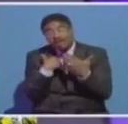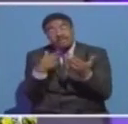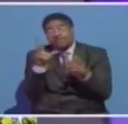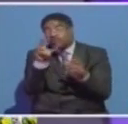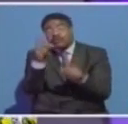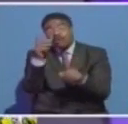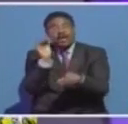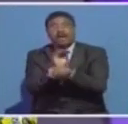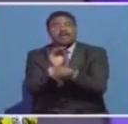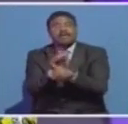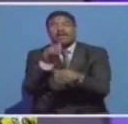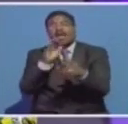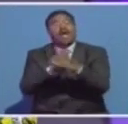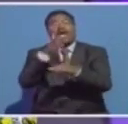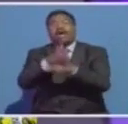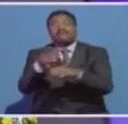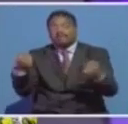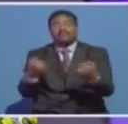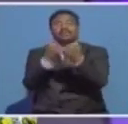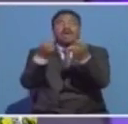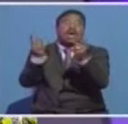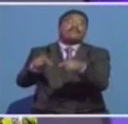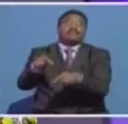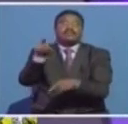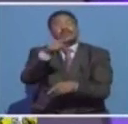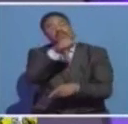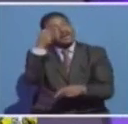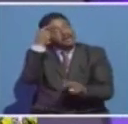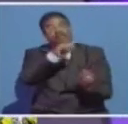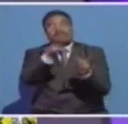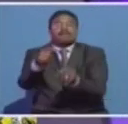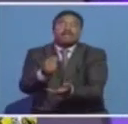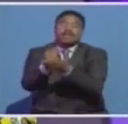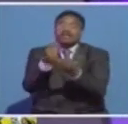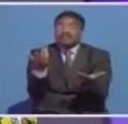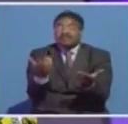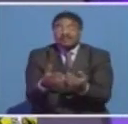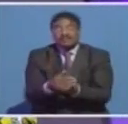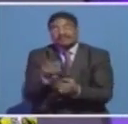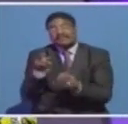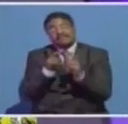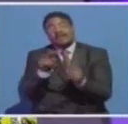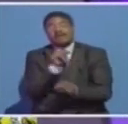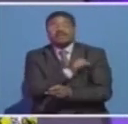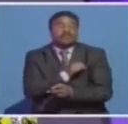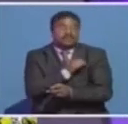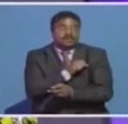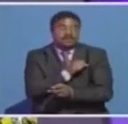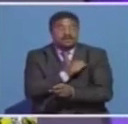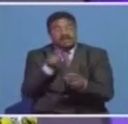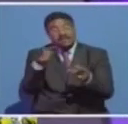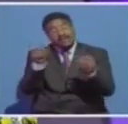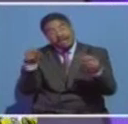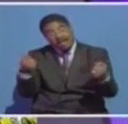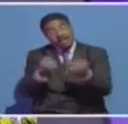then we have an accident, and then you move in to help the bereaved families? It's most unfortunate, but really an accident is just that.